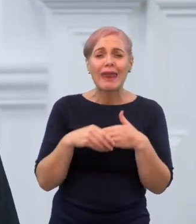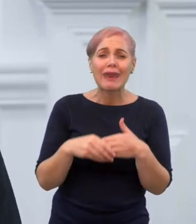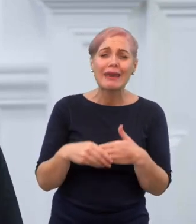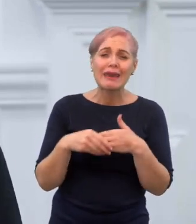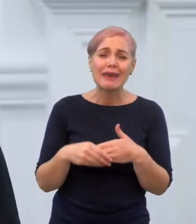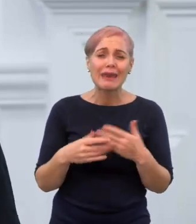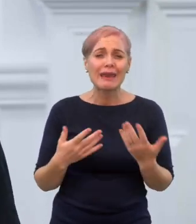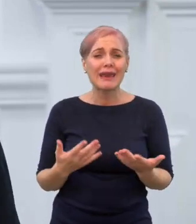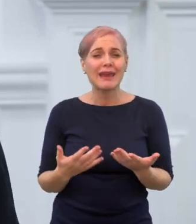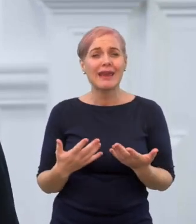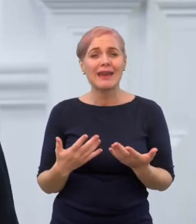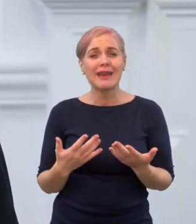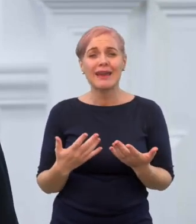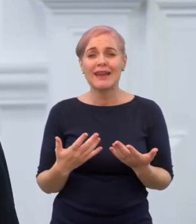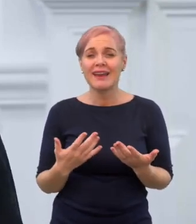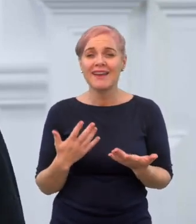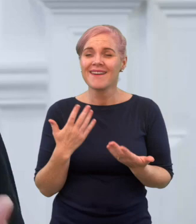know,